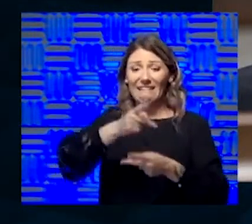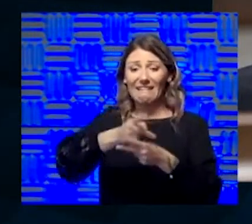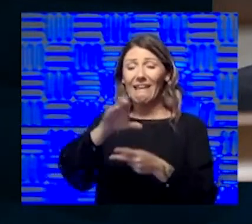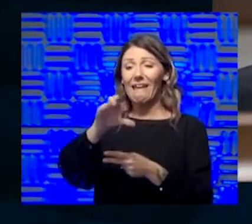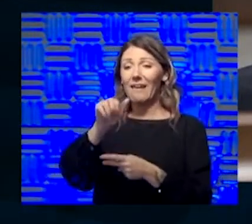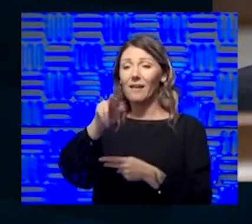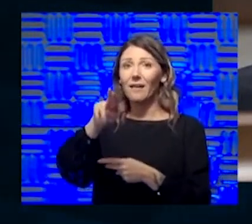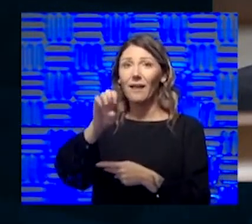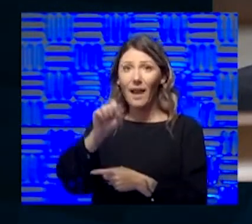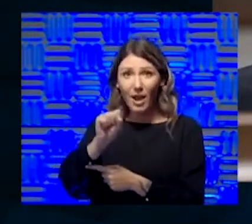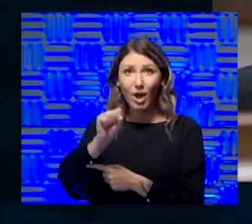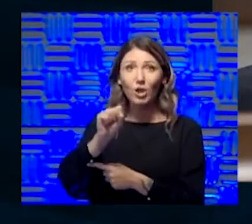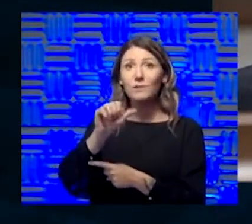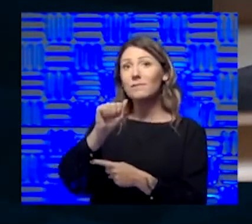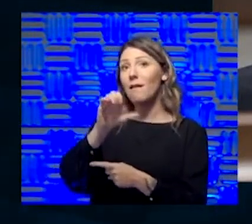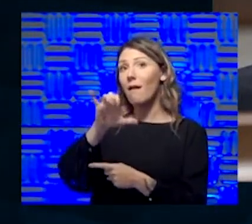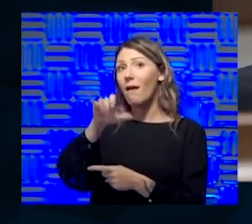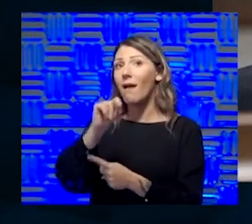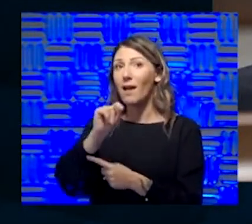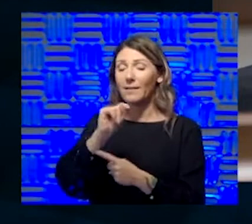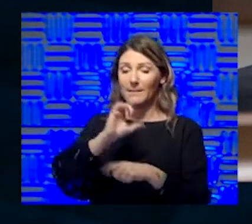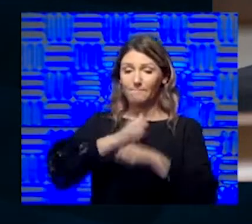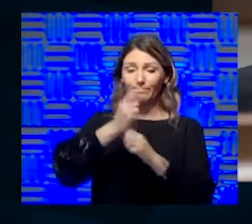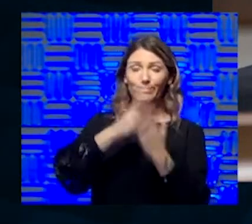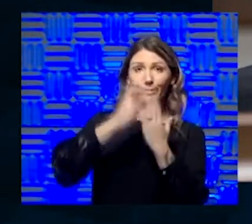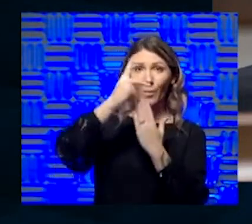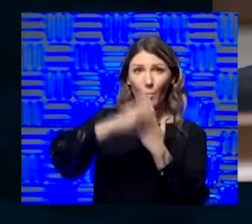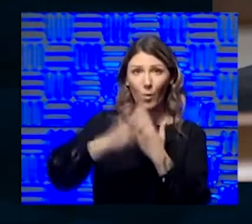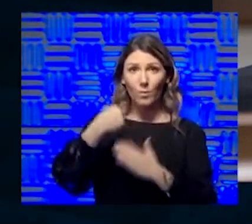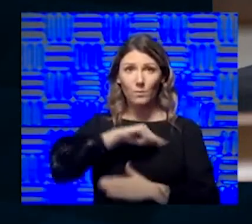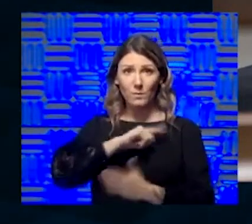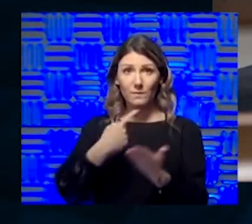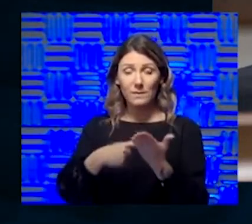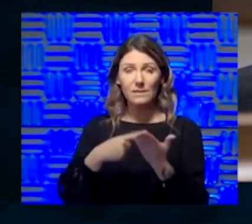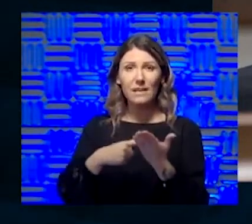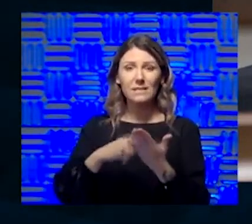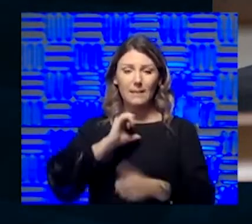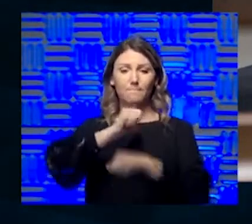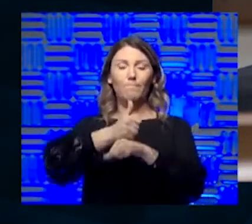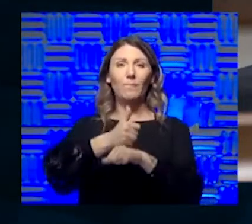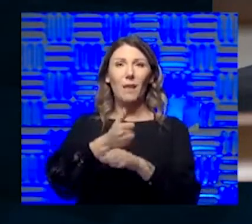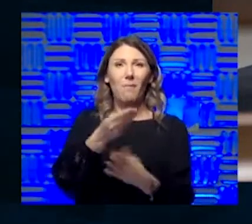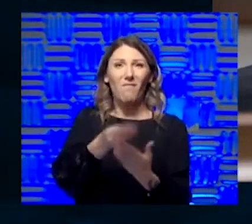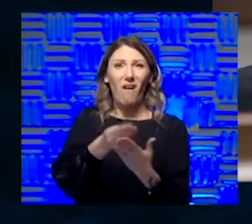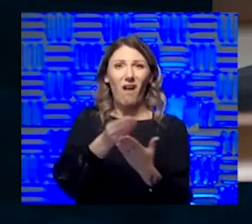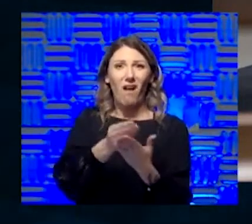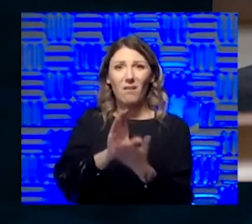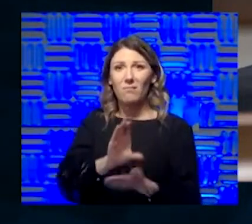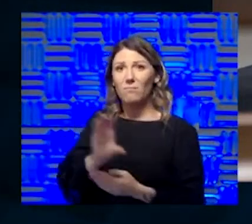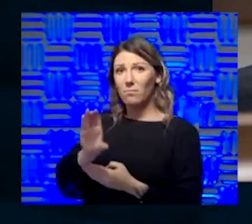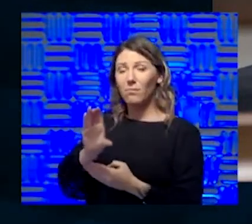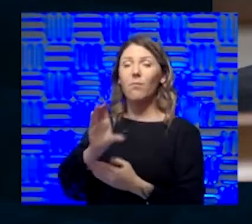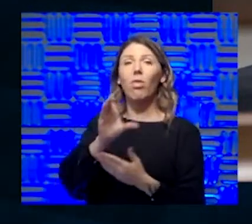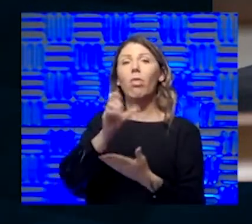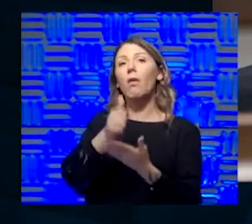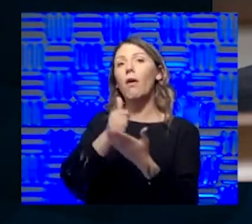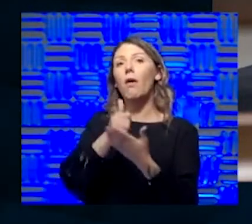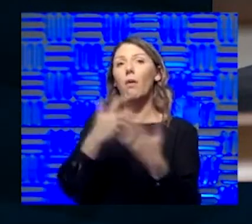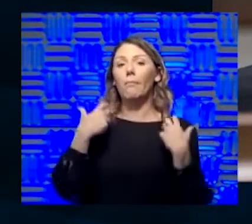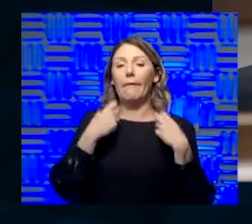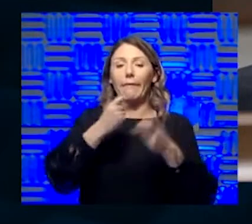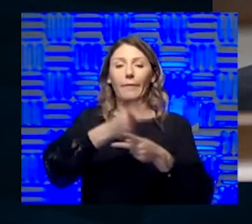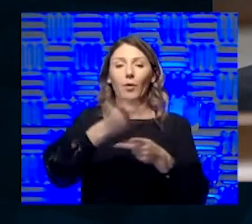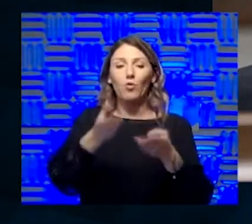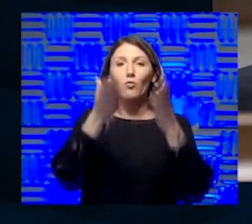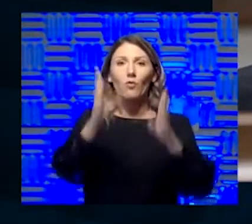created the programs I've been talking about created a fund to help healthcare providers meet the needs,